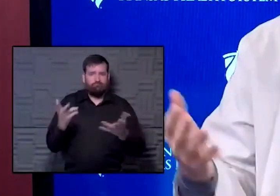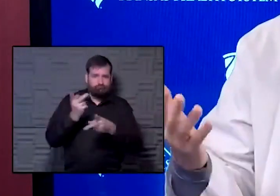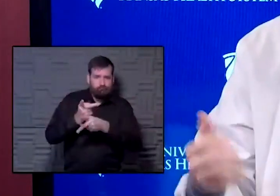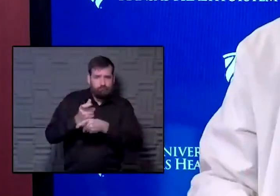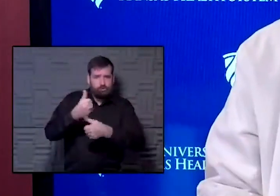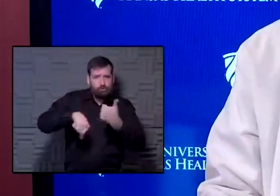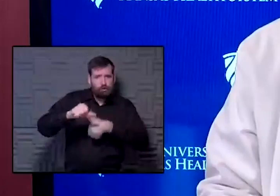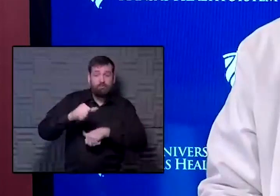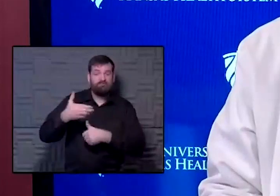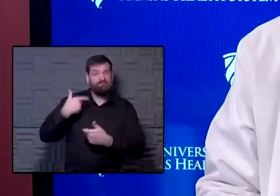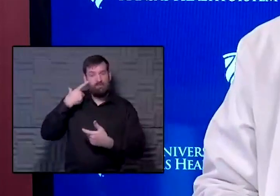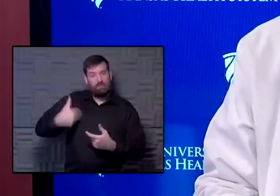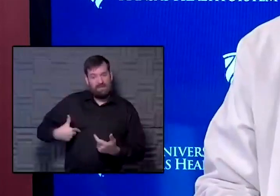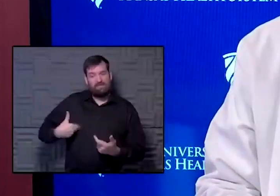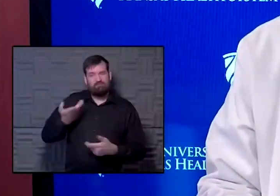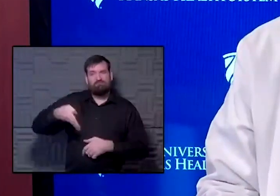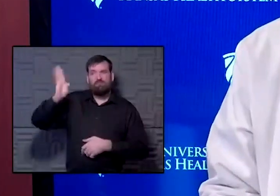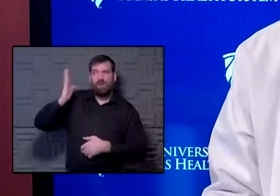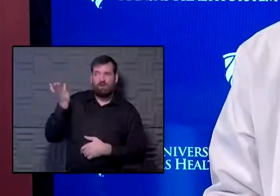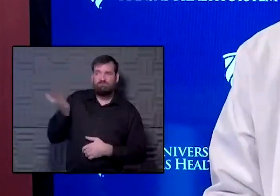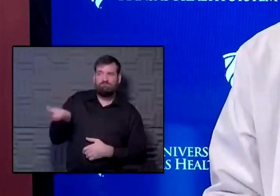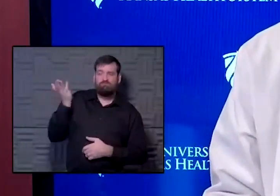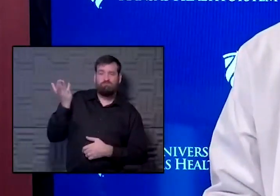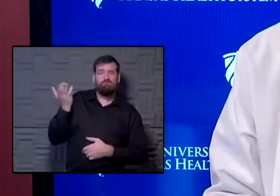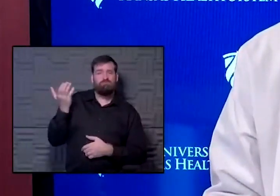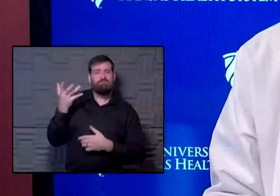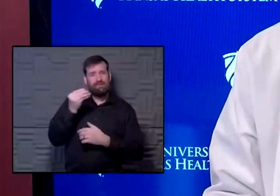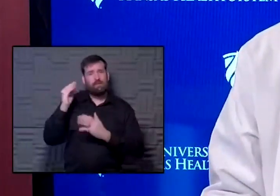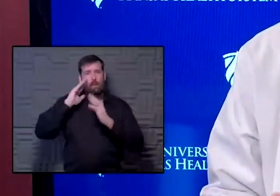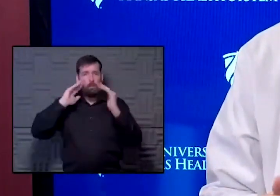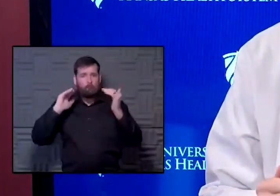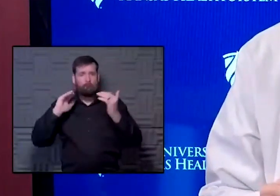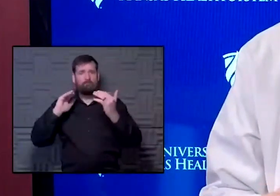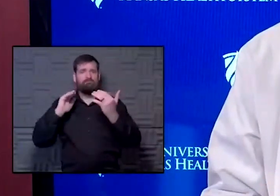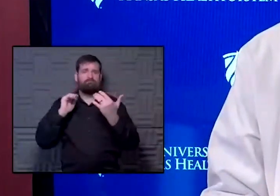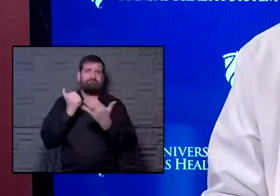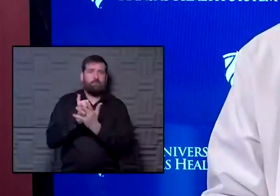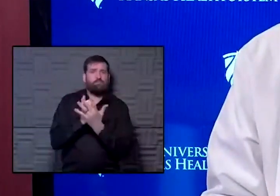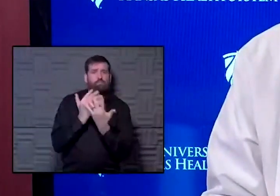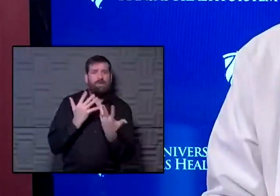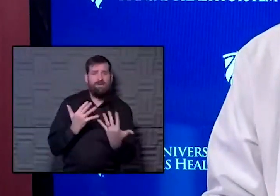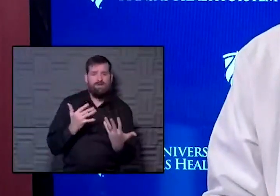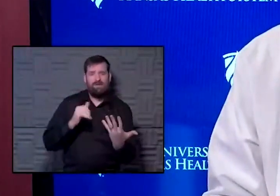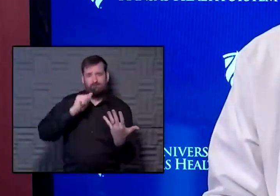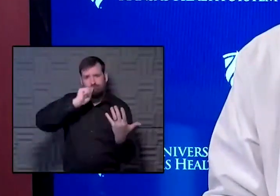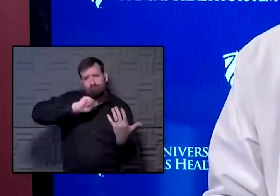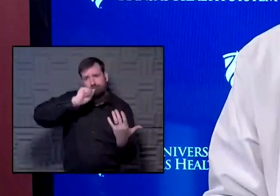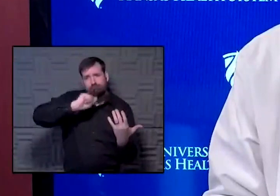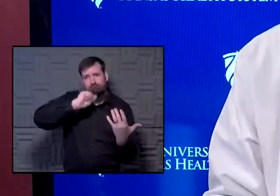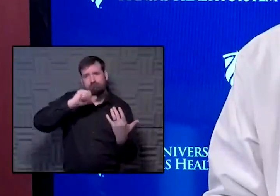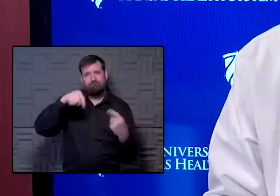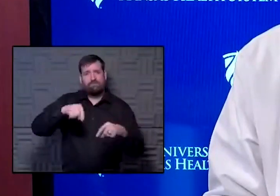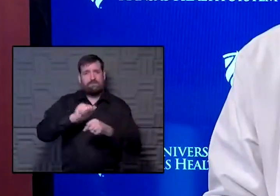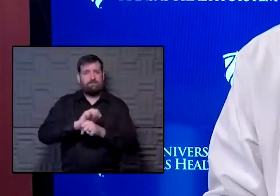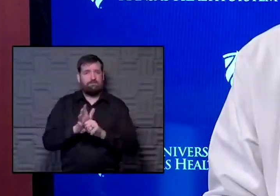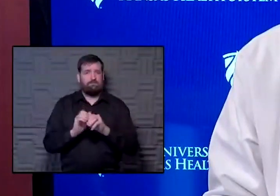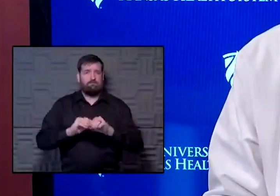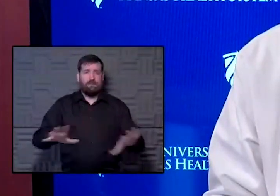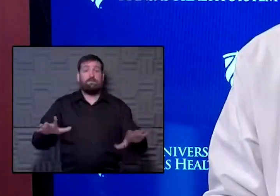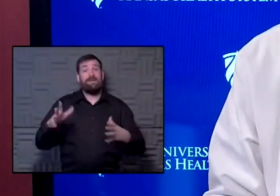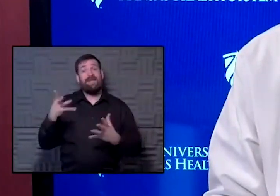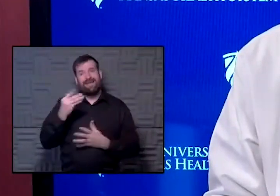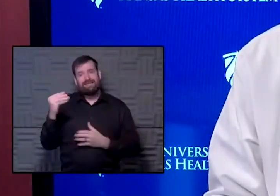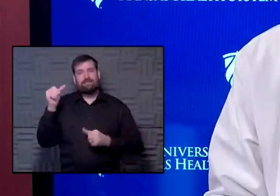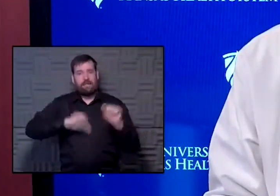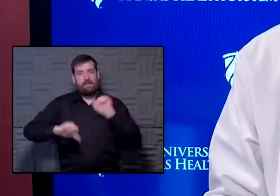me, faith in God, combined with hope, which helps us wait. It helps us get through this pandemic. And then science,